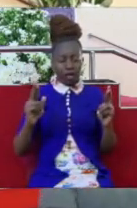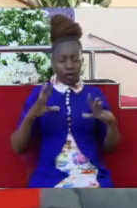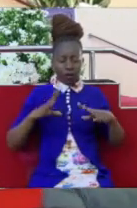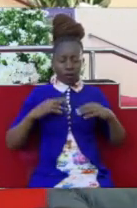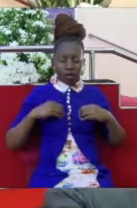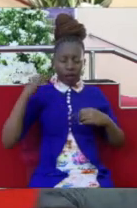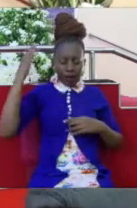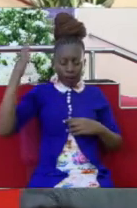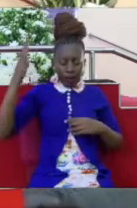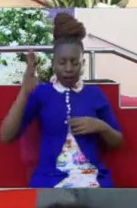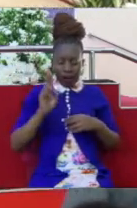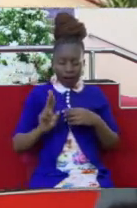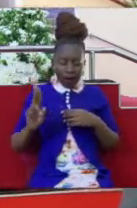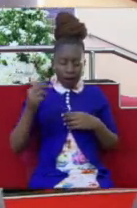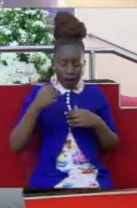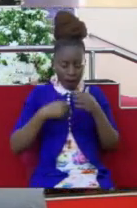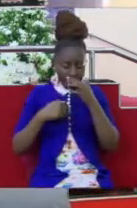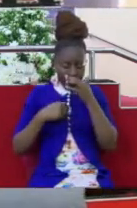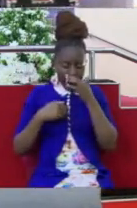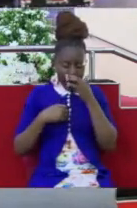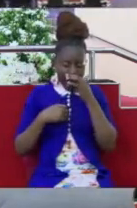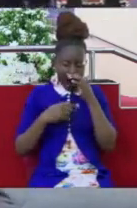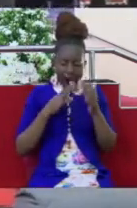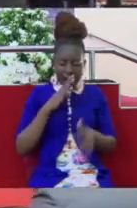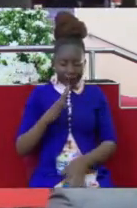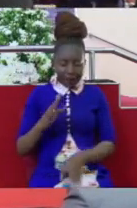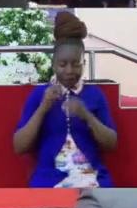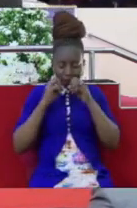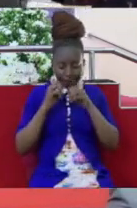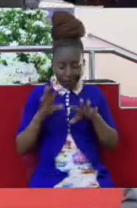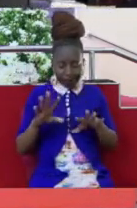To be a blessing to those who cannot do anything for me.